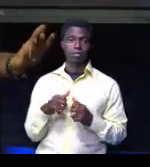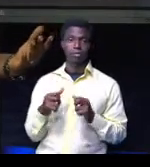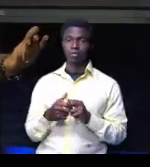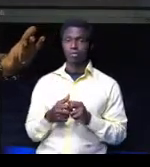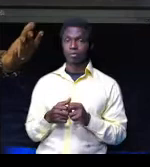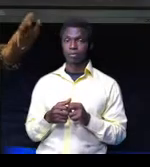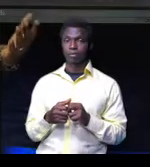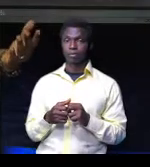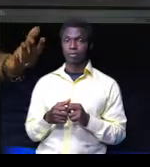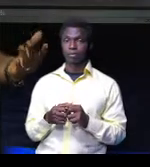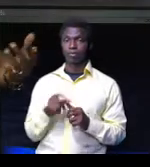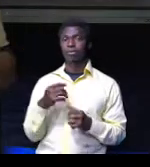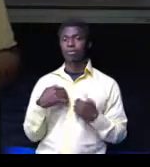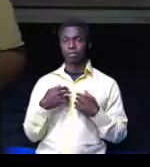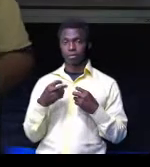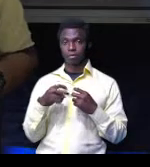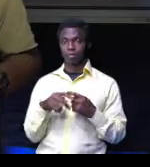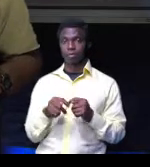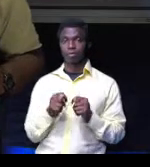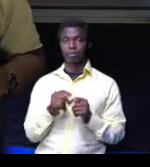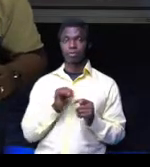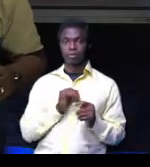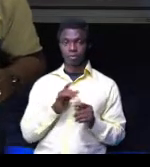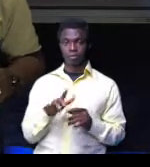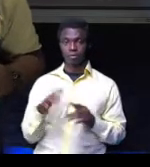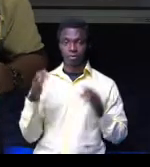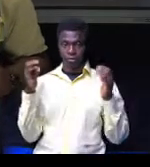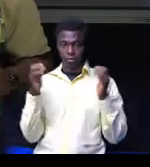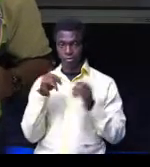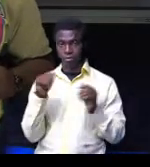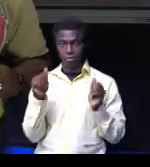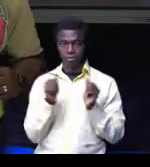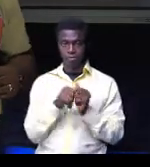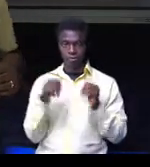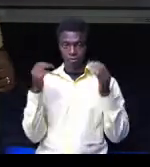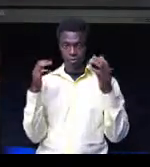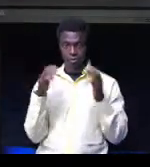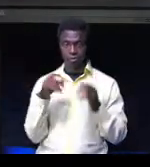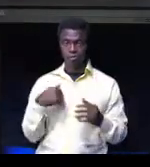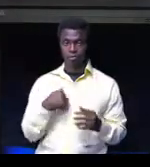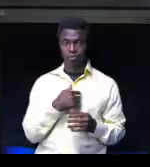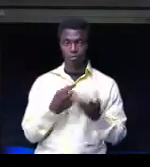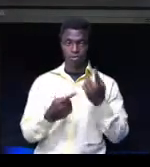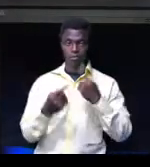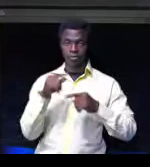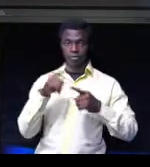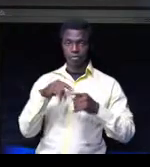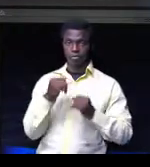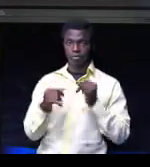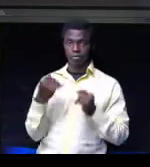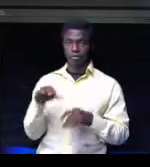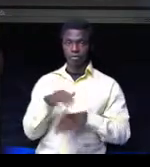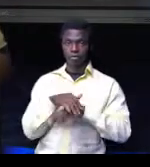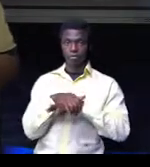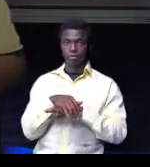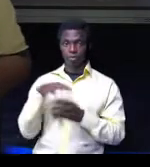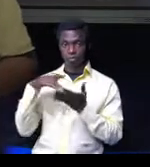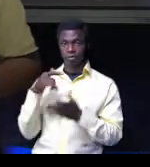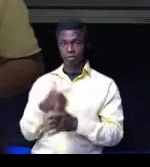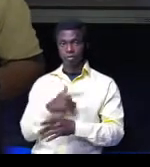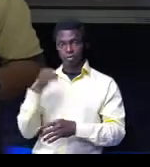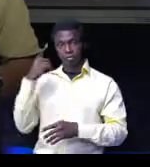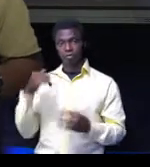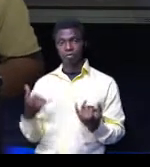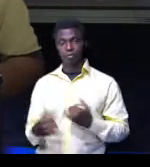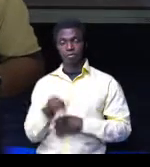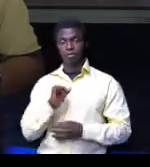no problem. You've tried. I still celebrate you with a chair. We've come to the end of the English Studies lesson for